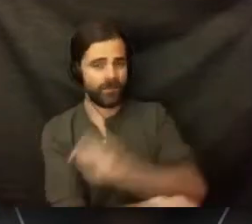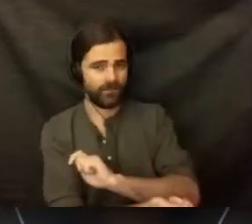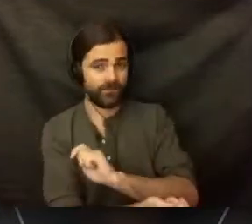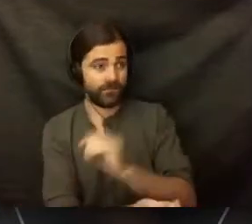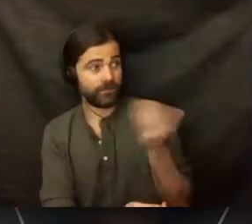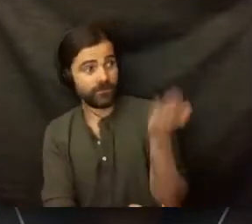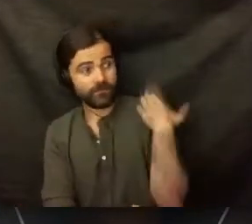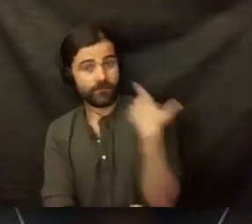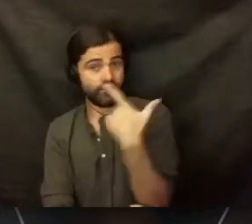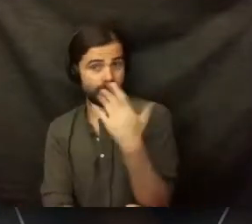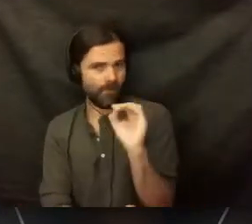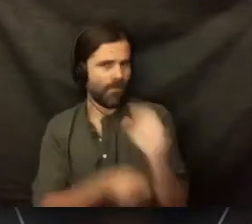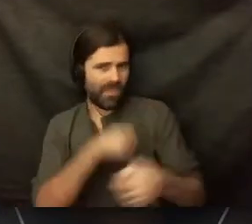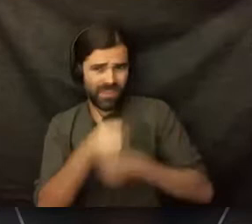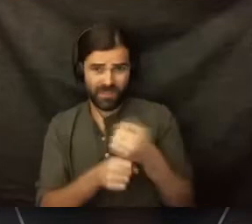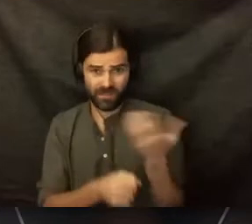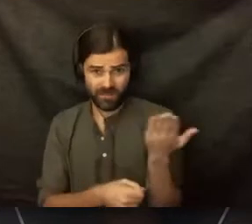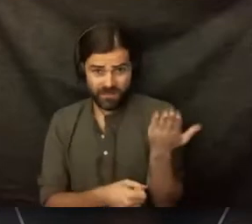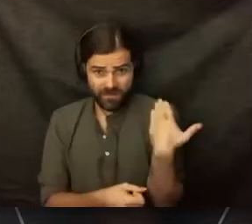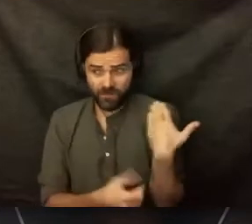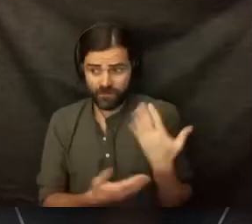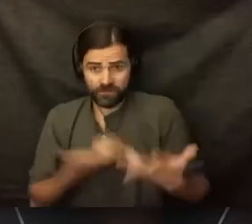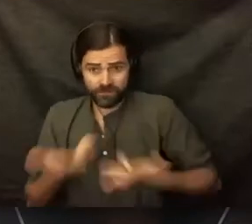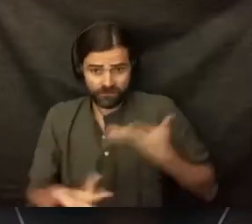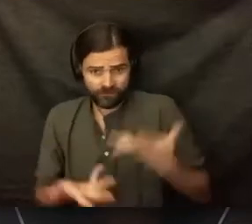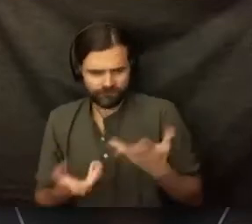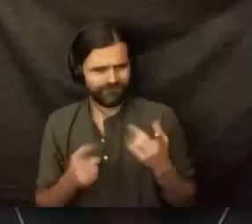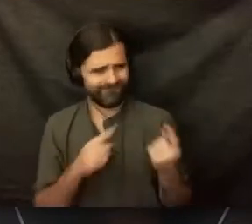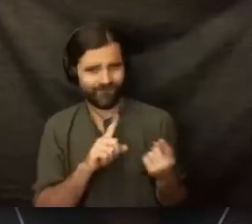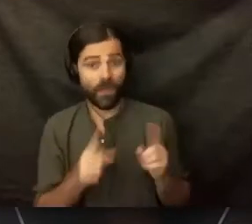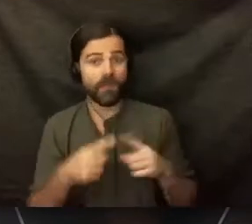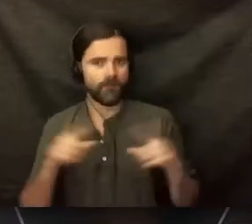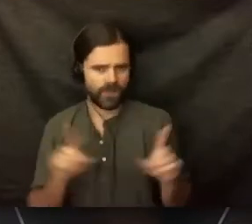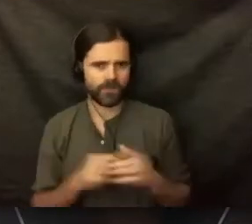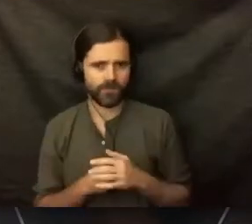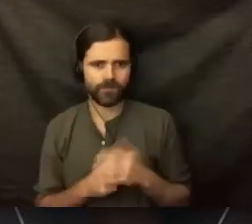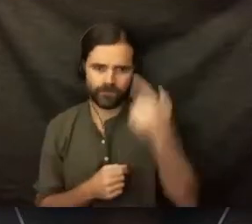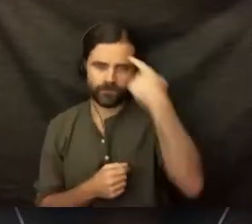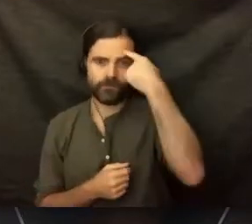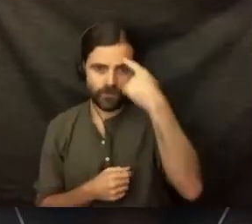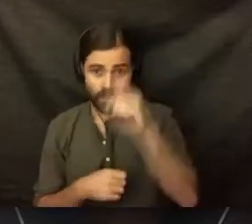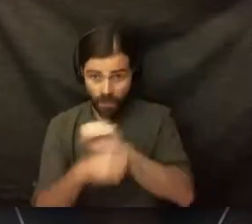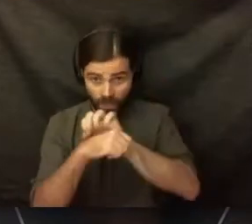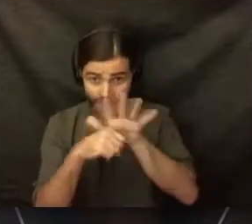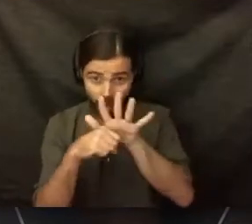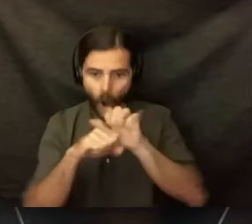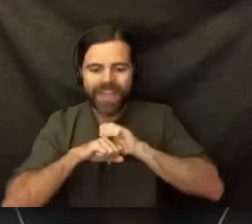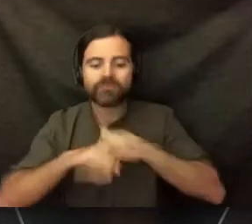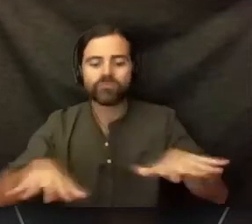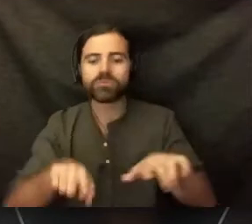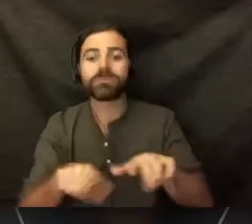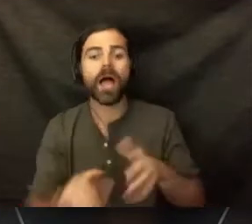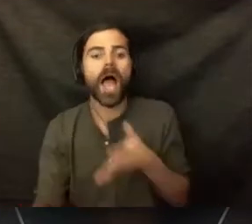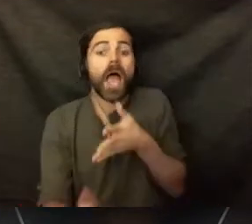years. We need to take account of the scale of the impact of COVID has triggered, whether it's the large-scale numbers